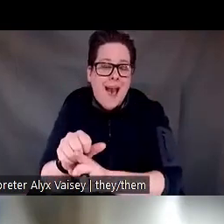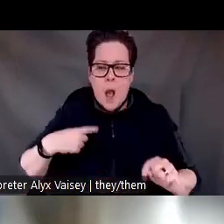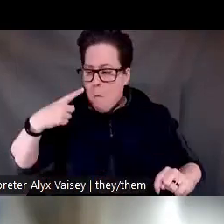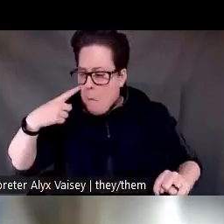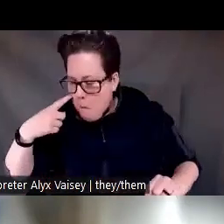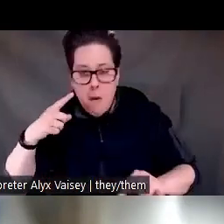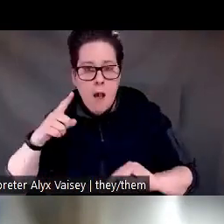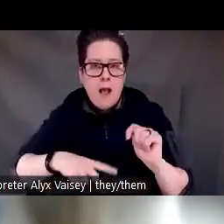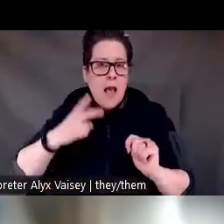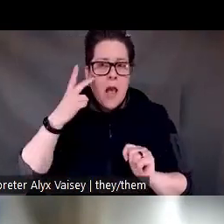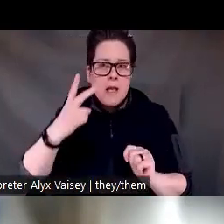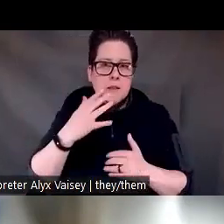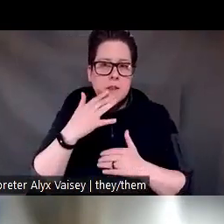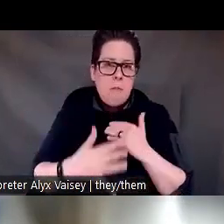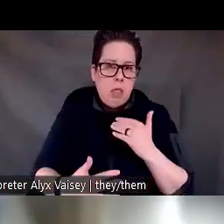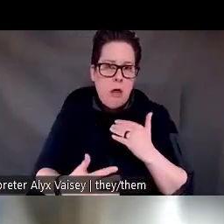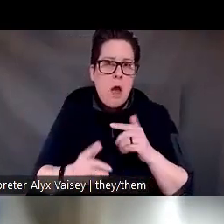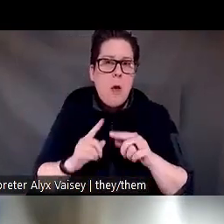with your human eye.